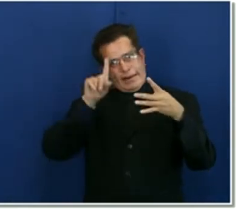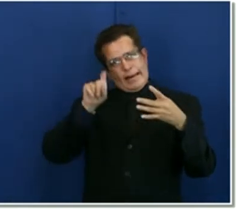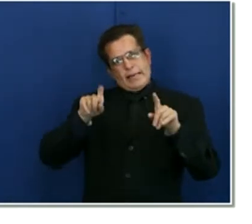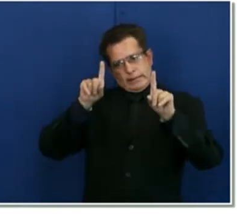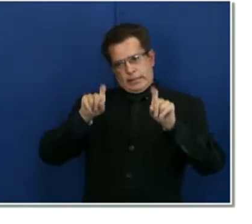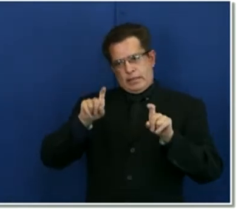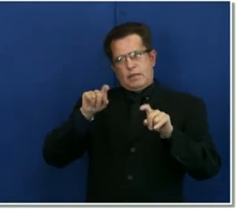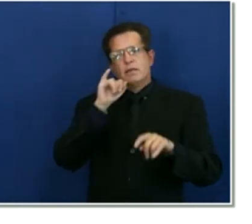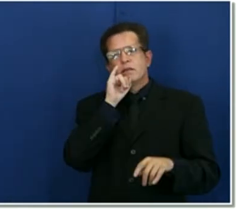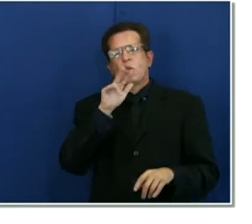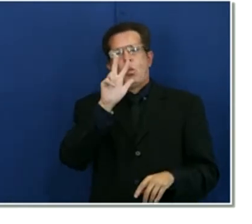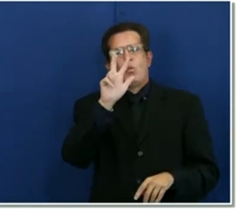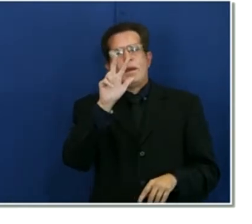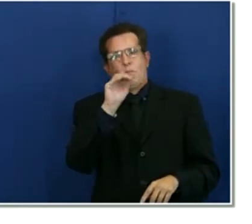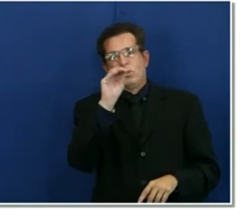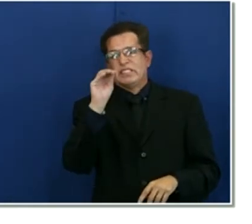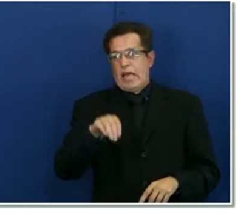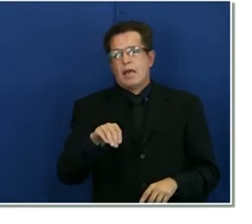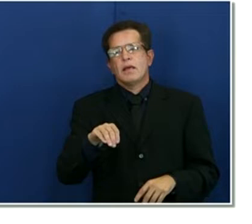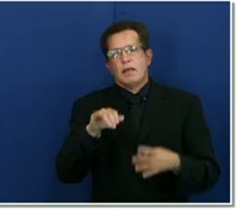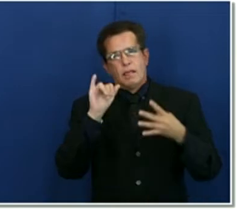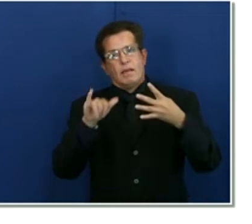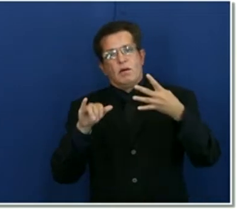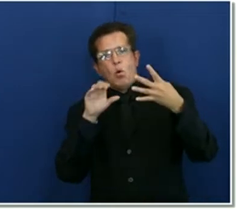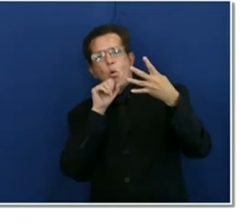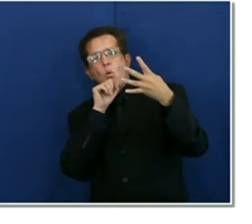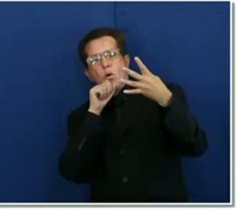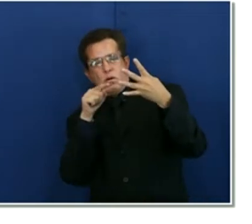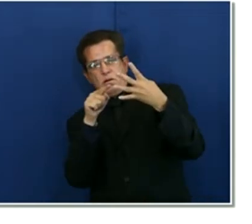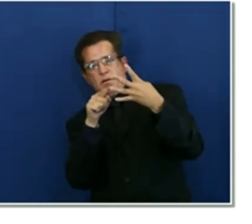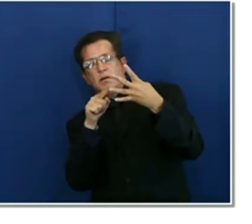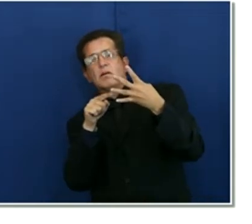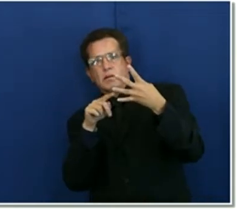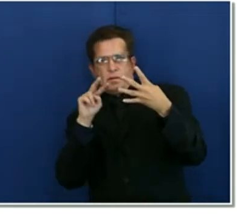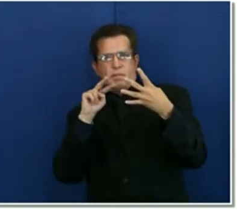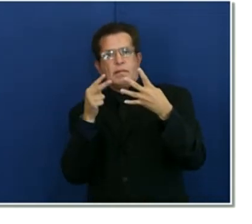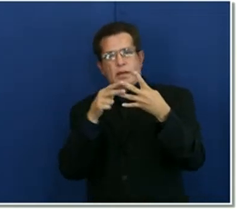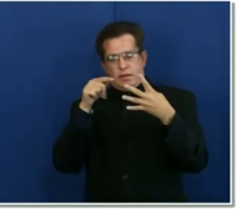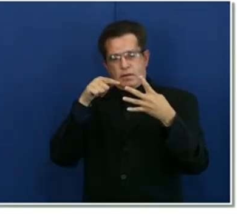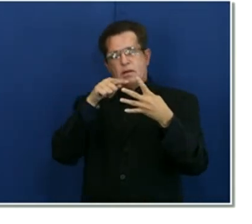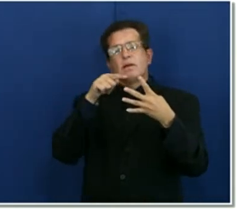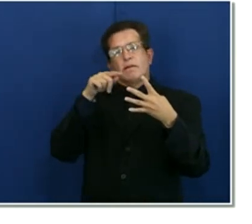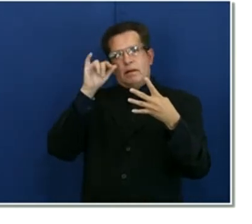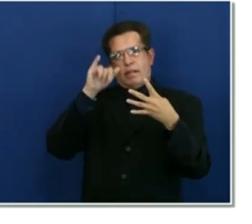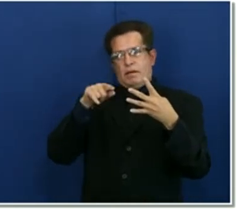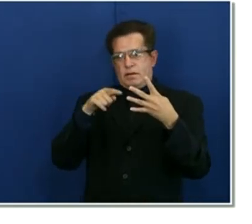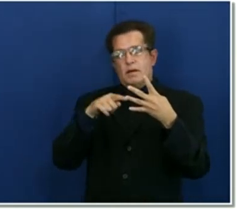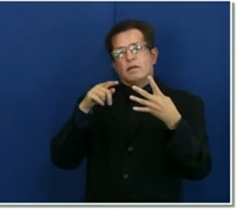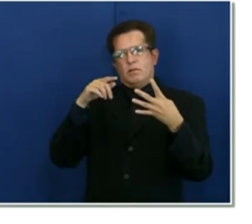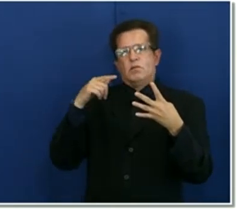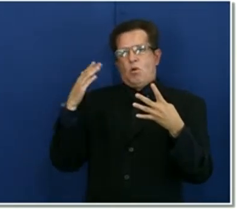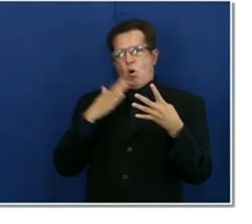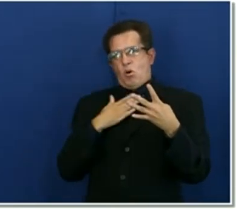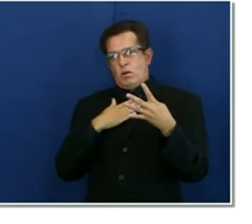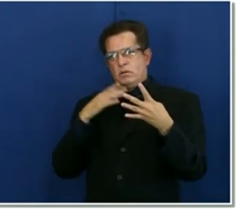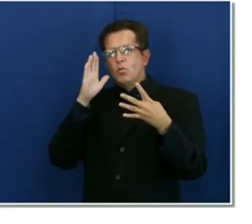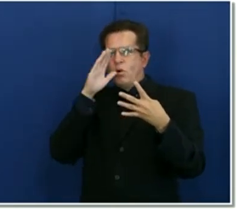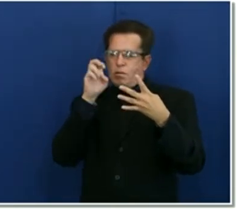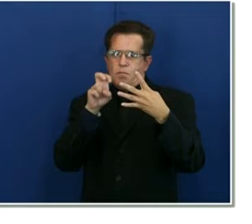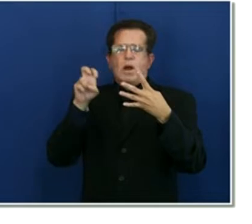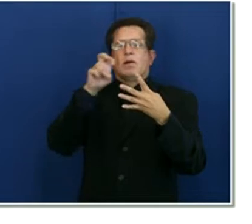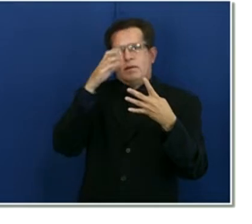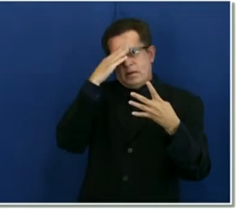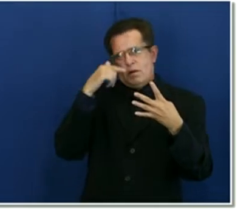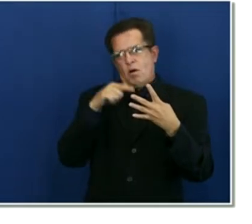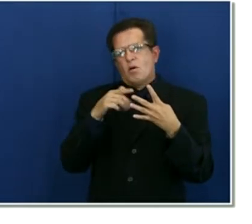in the orange tier. But if you have two different tiers, the county is assigned the most restrictive tier, which for us in this case is